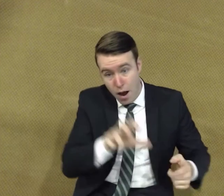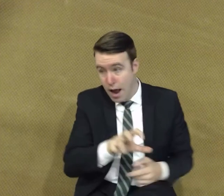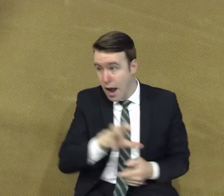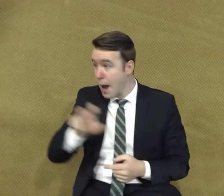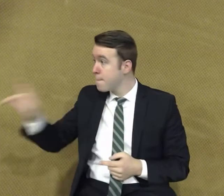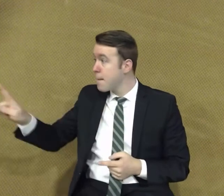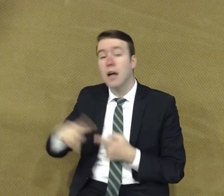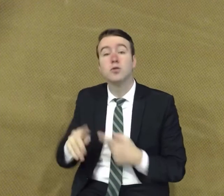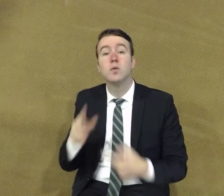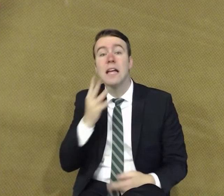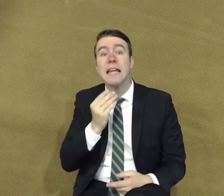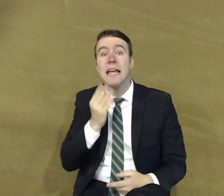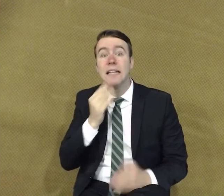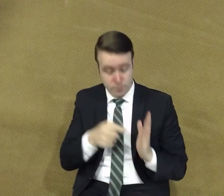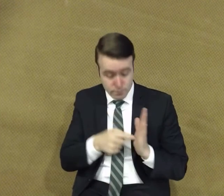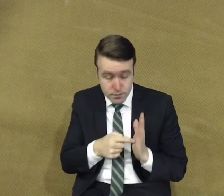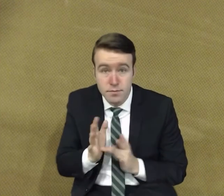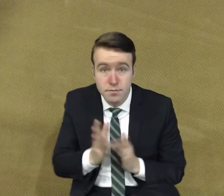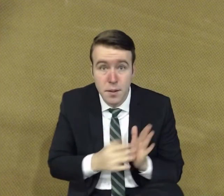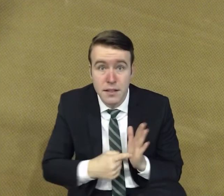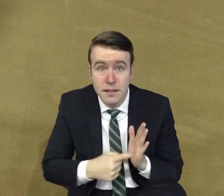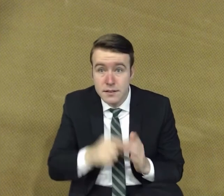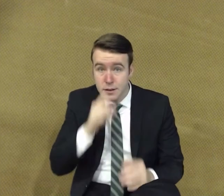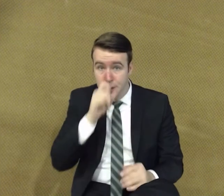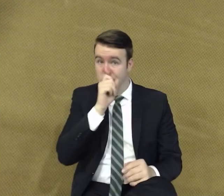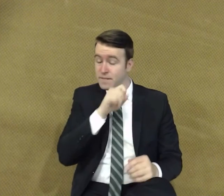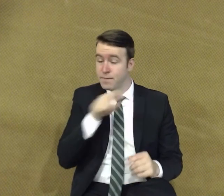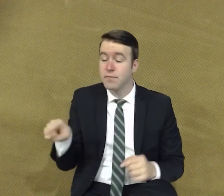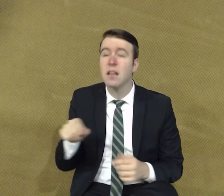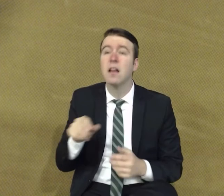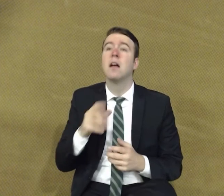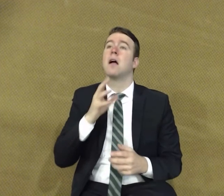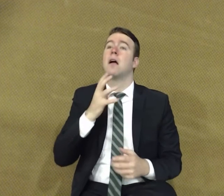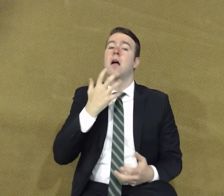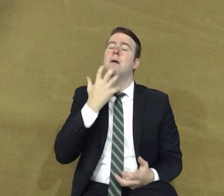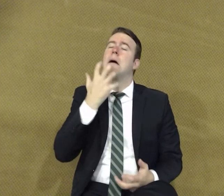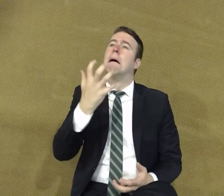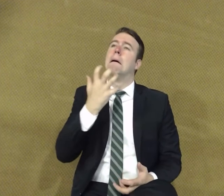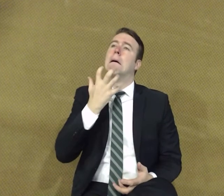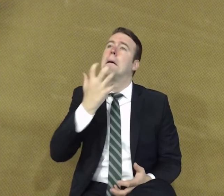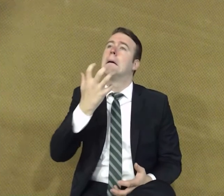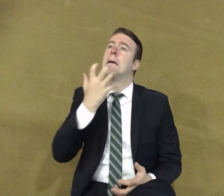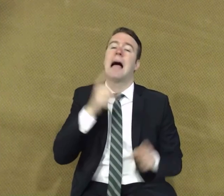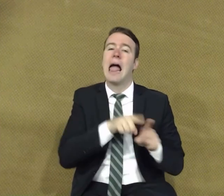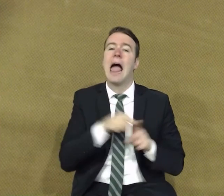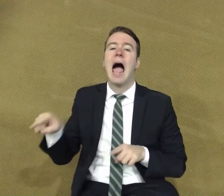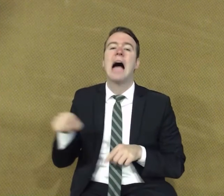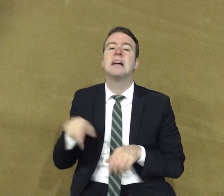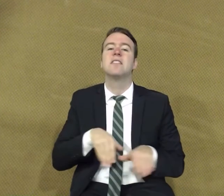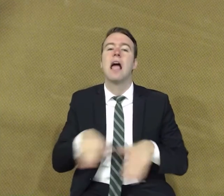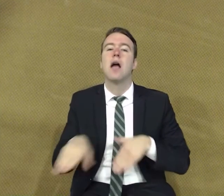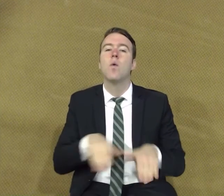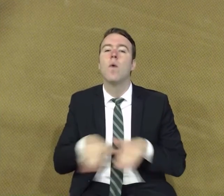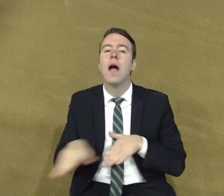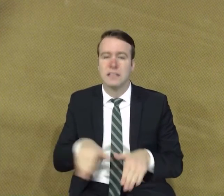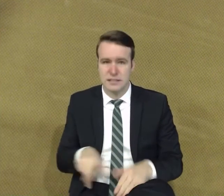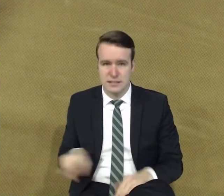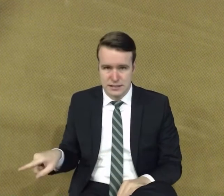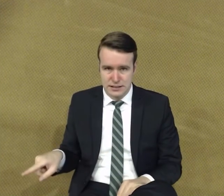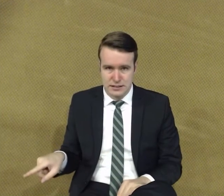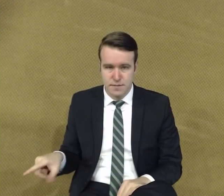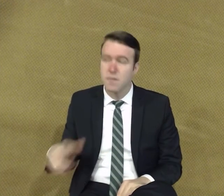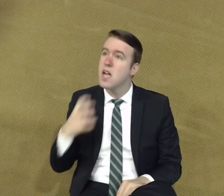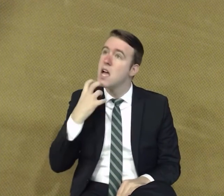to Israel, and I'm quoting the Bible, lowing as they went. Lowing as